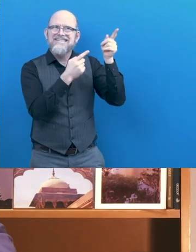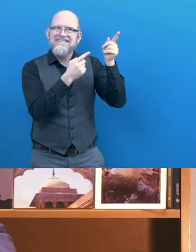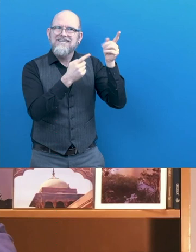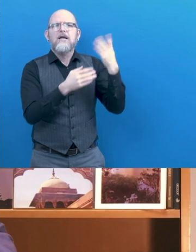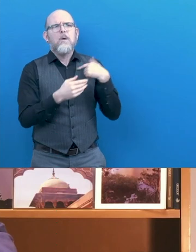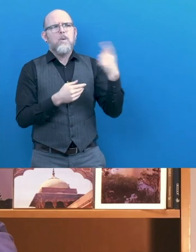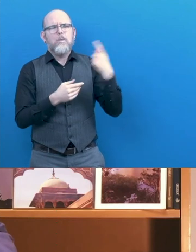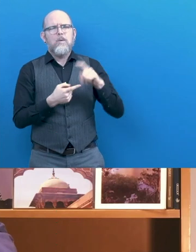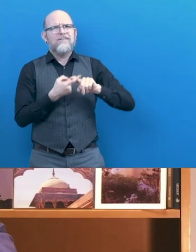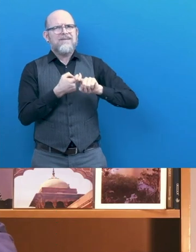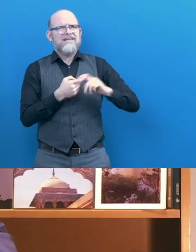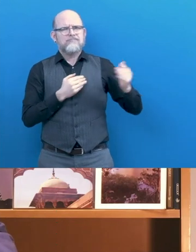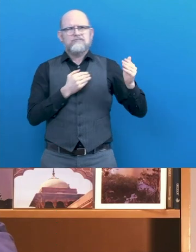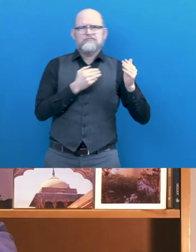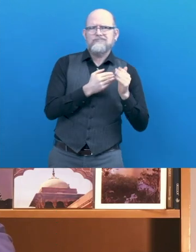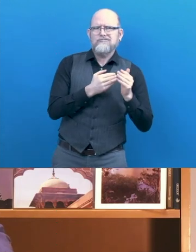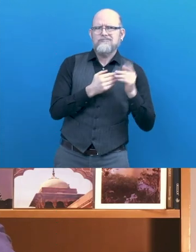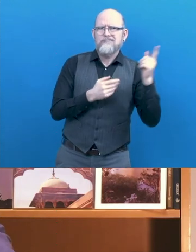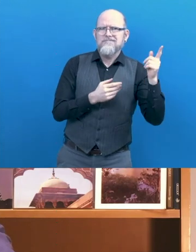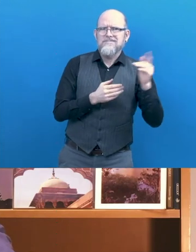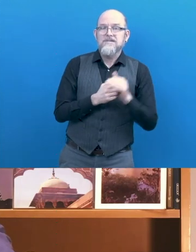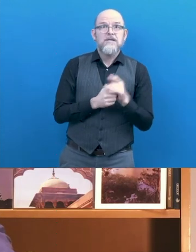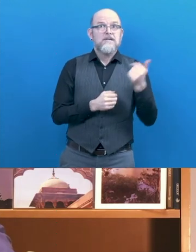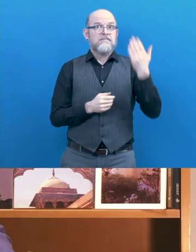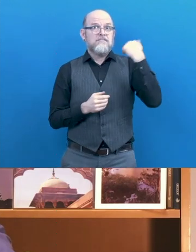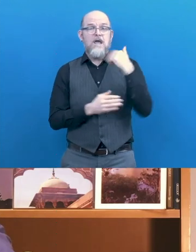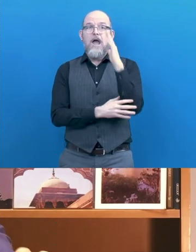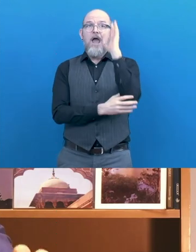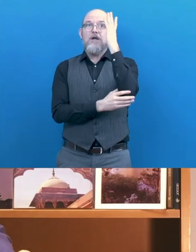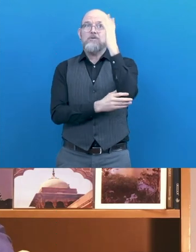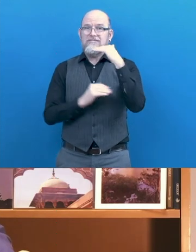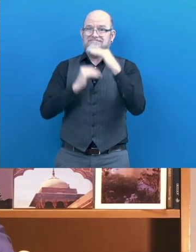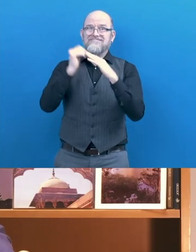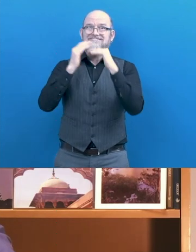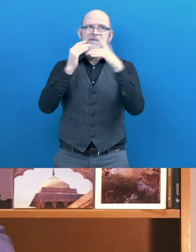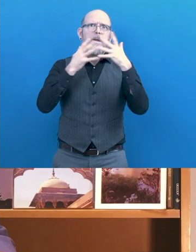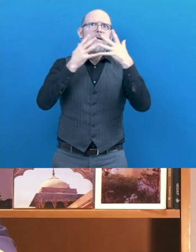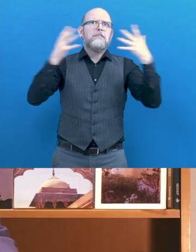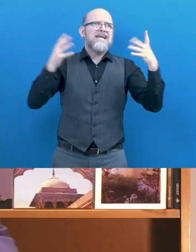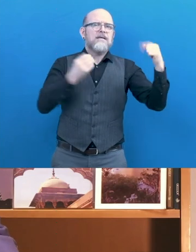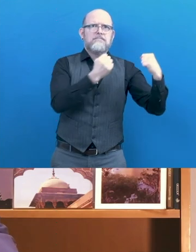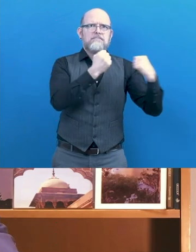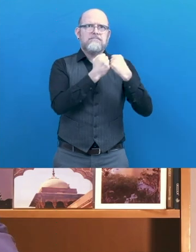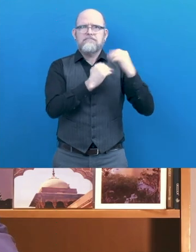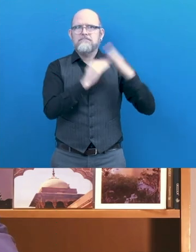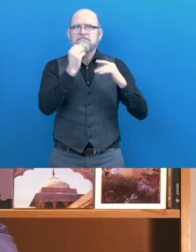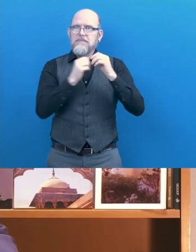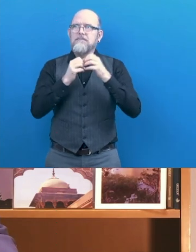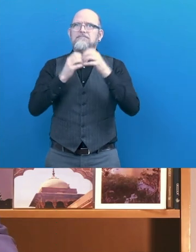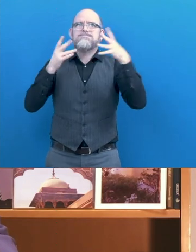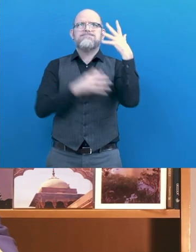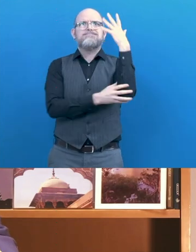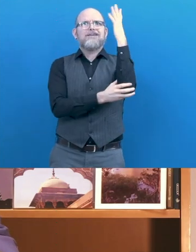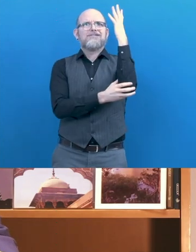friend. He's built a major part of Ashoka, the globalizer. We're working together to